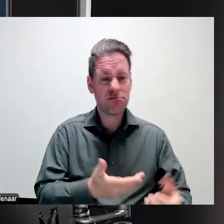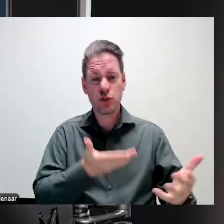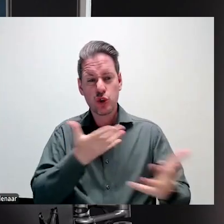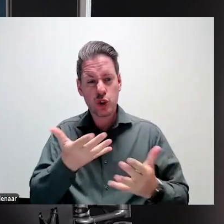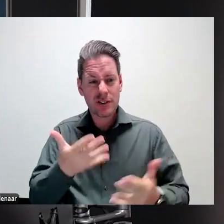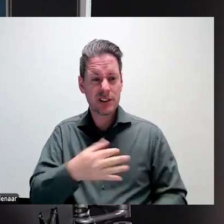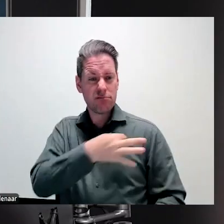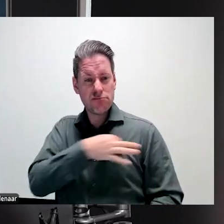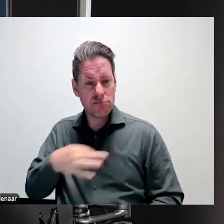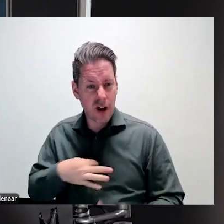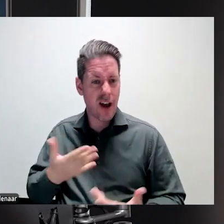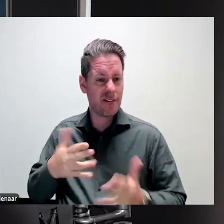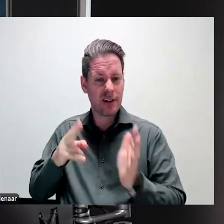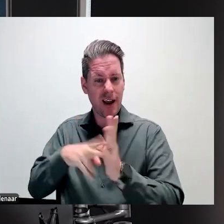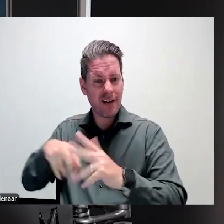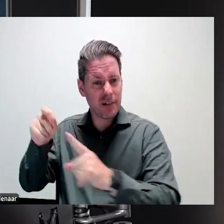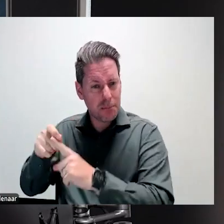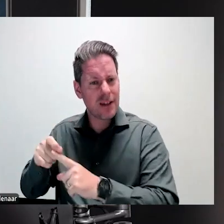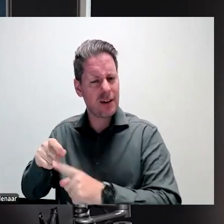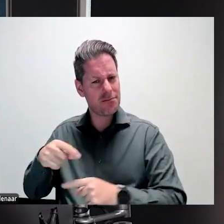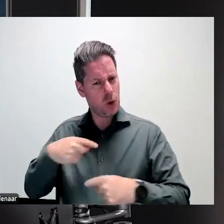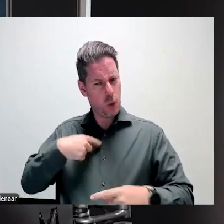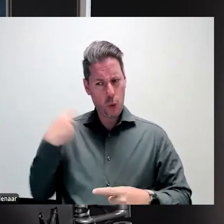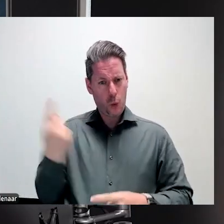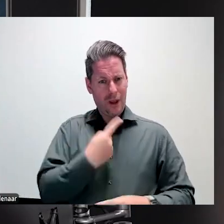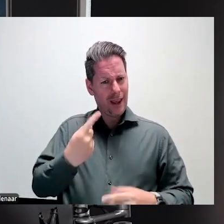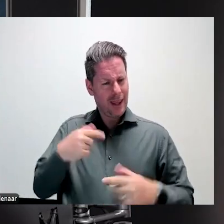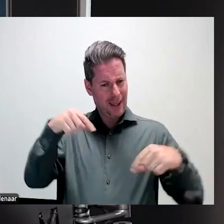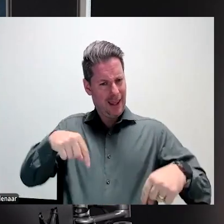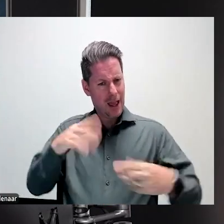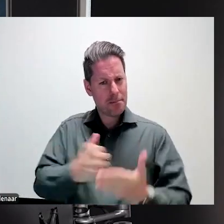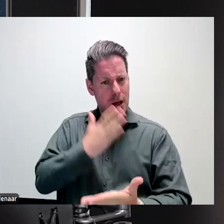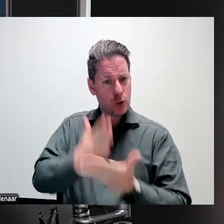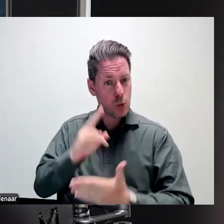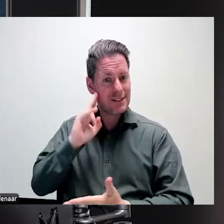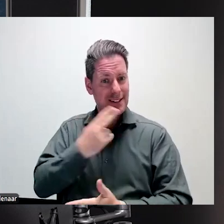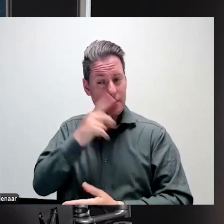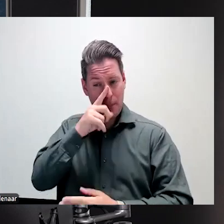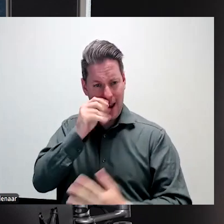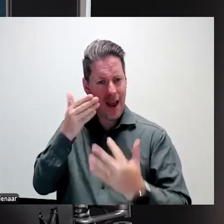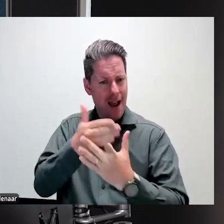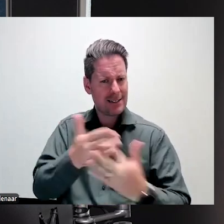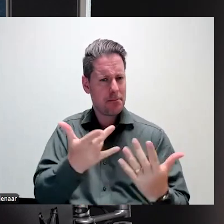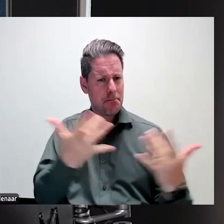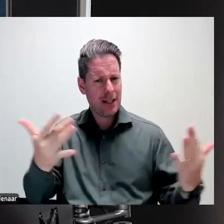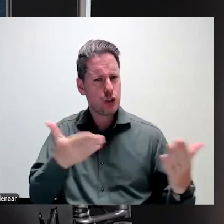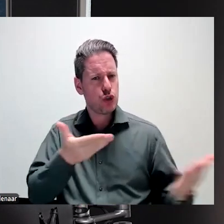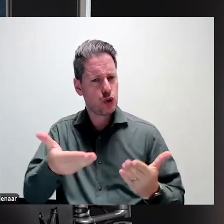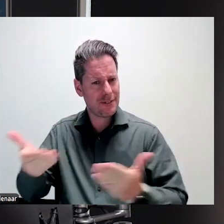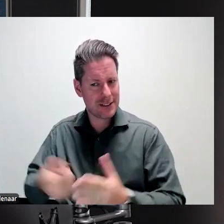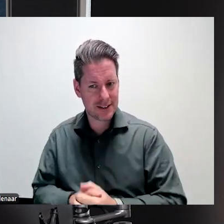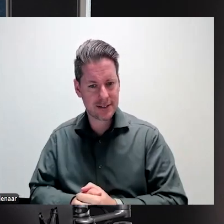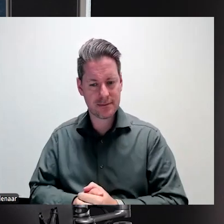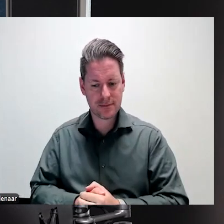non-for-profit. We're here to ensure that deaf people get access to the various services they need. Access does equal